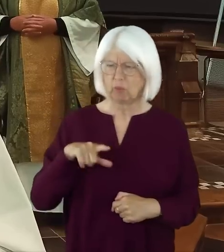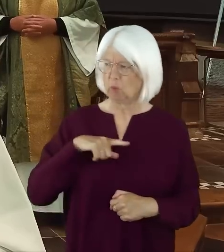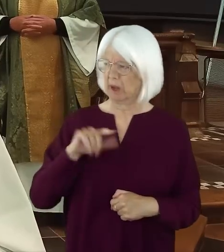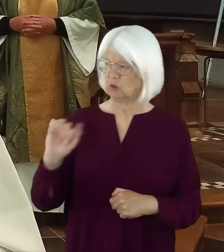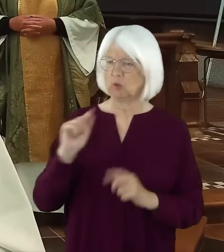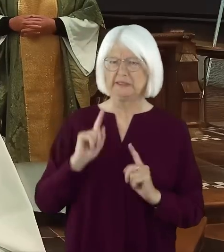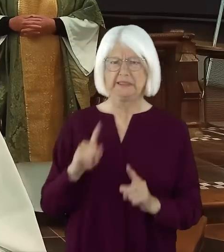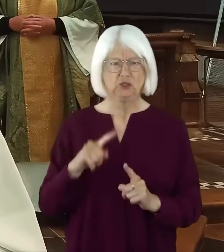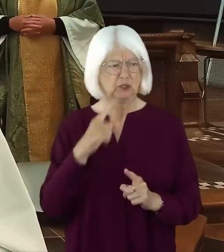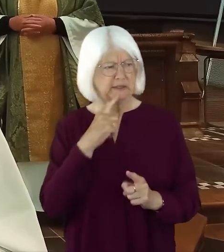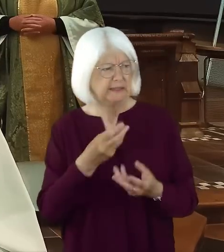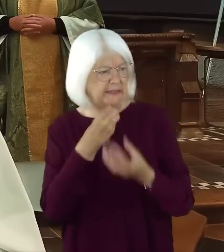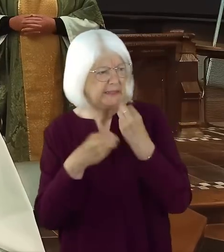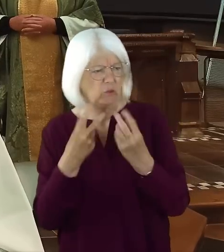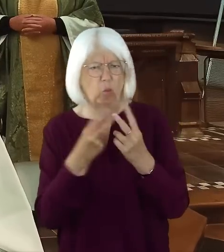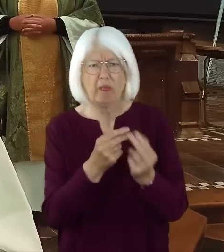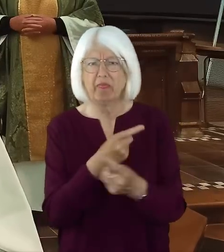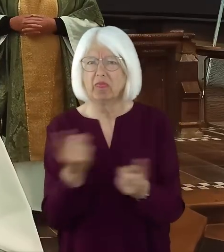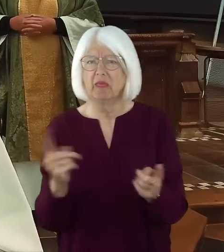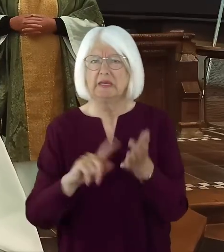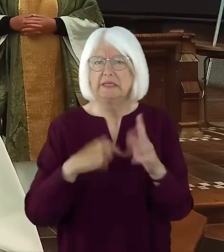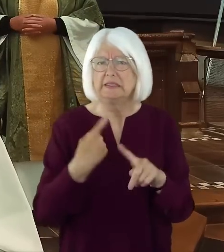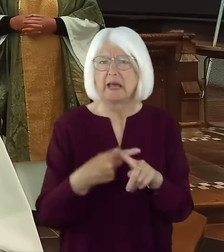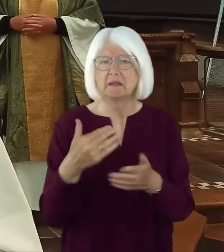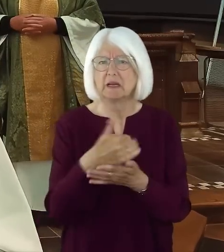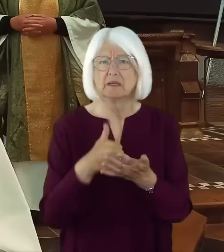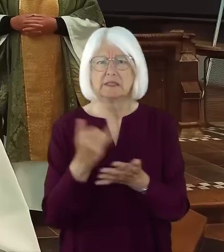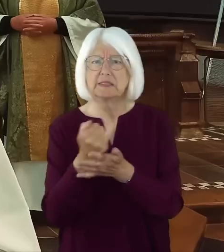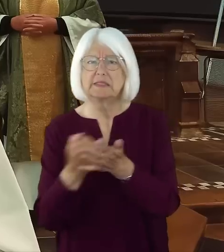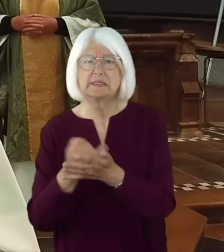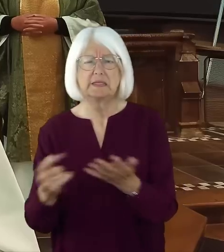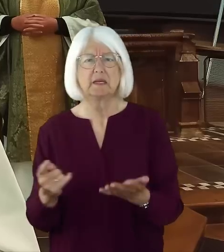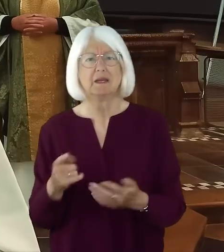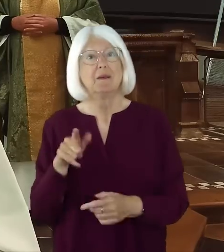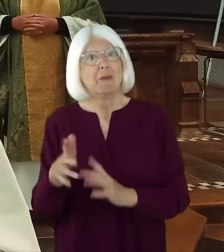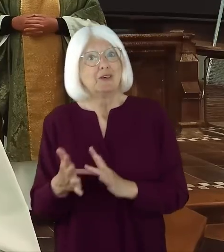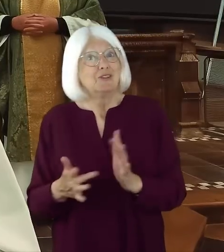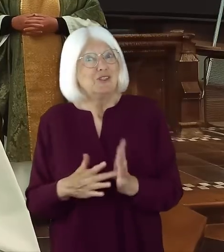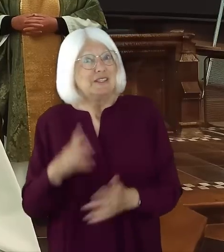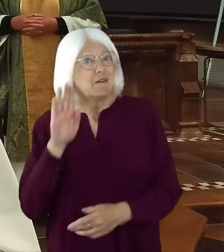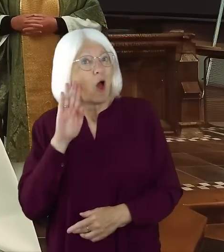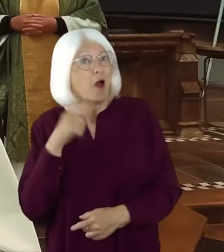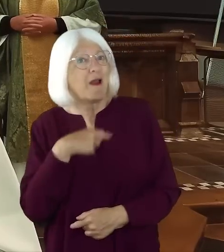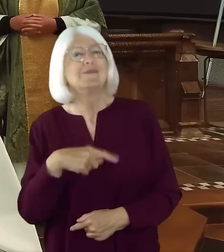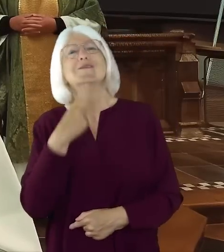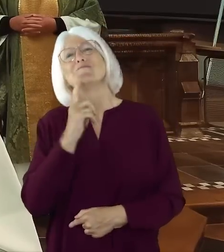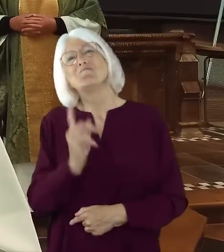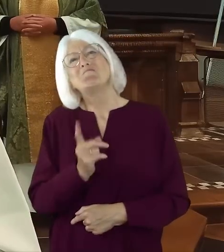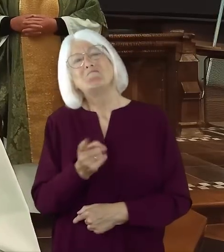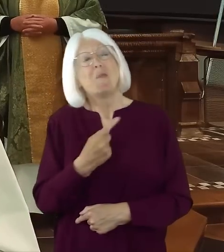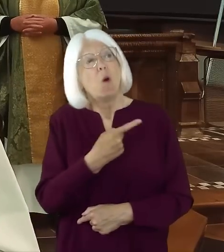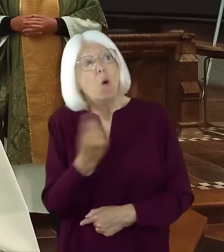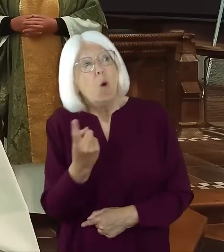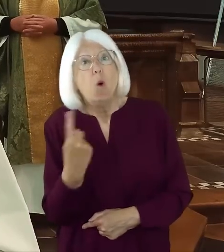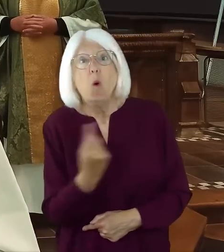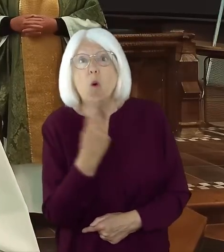"Why does your teacher eat with tax collectors and sinners?" But when he had heard this, he said, "Those